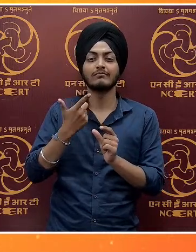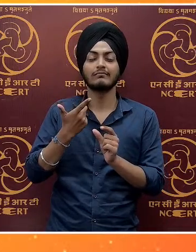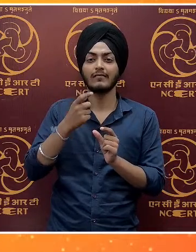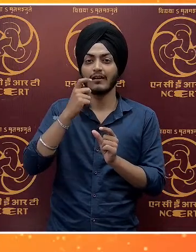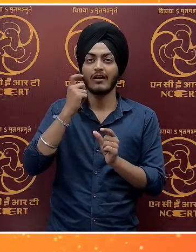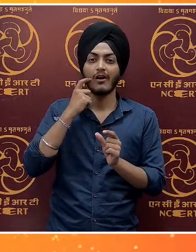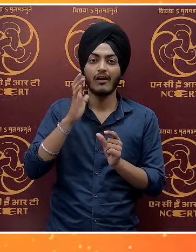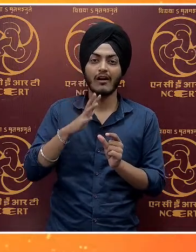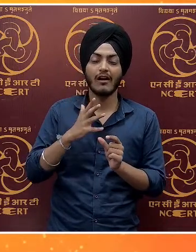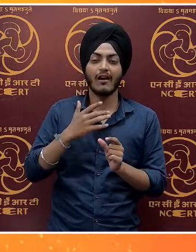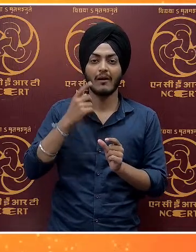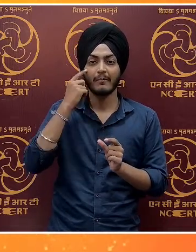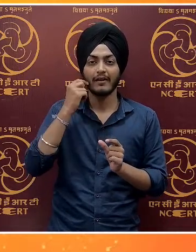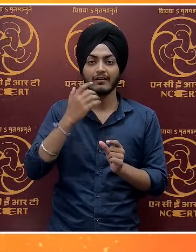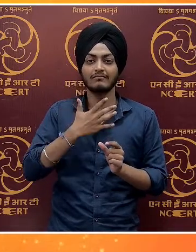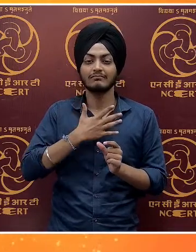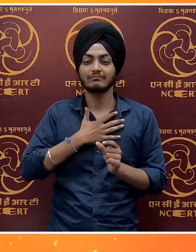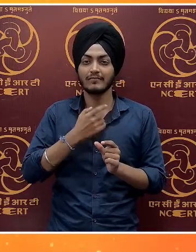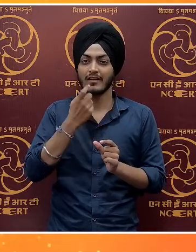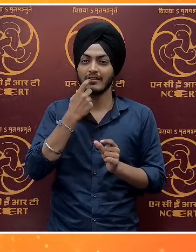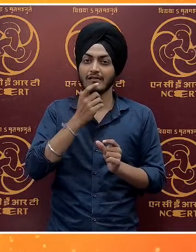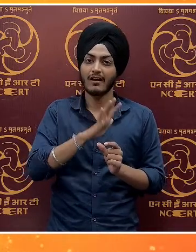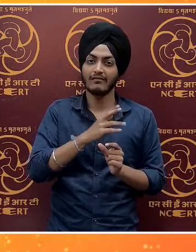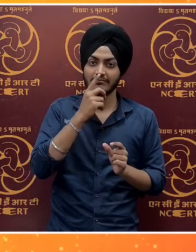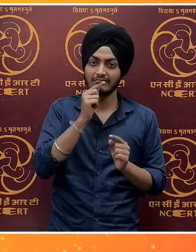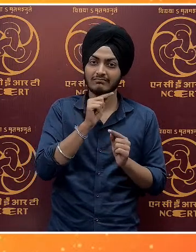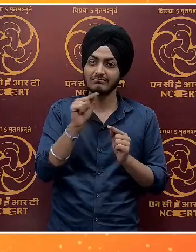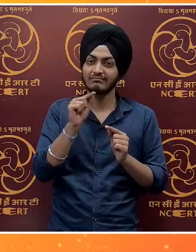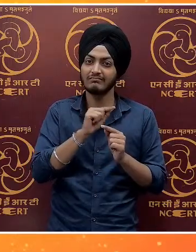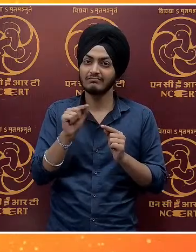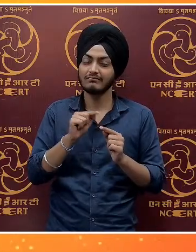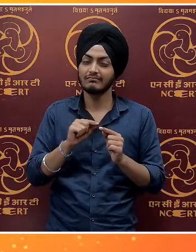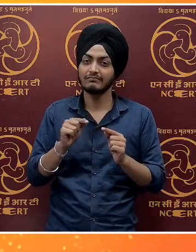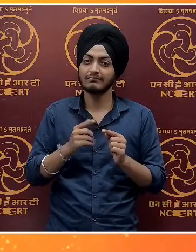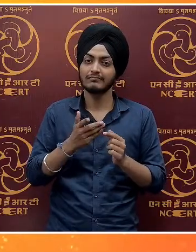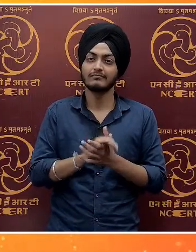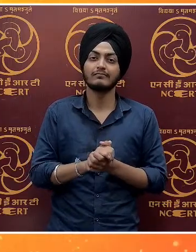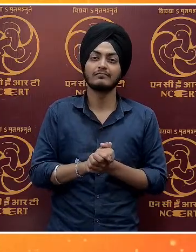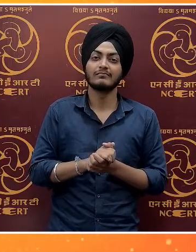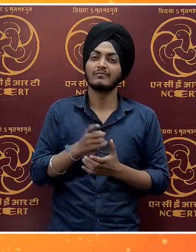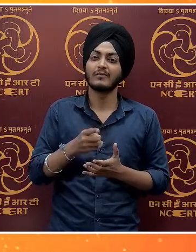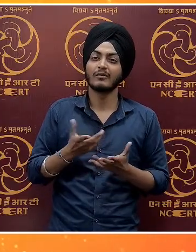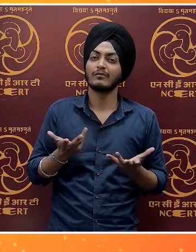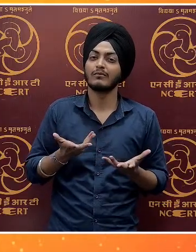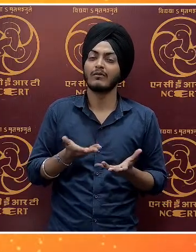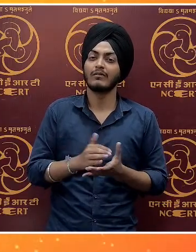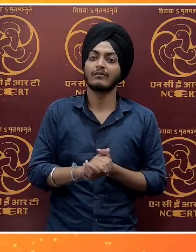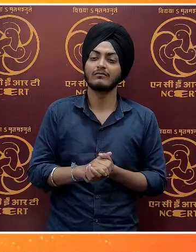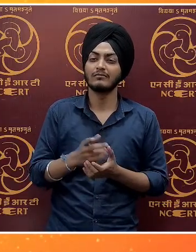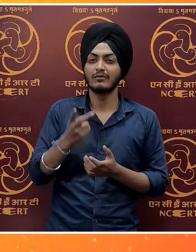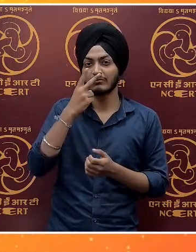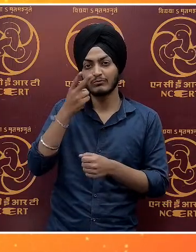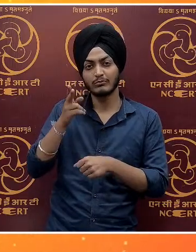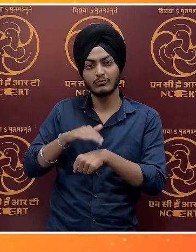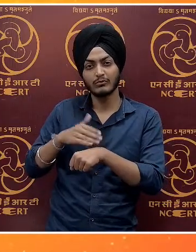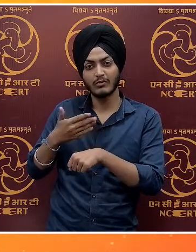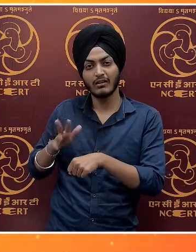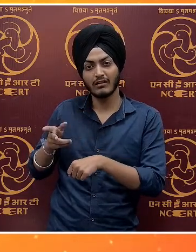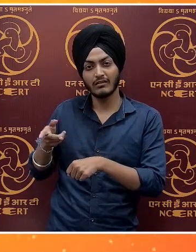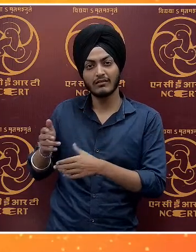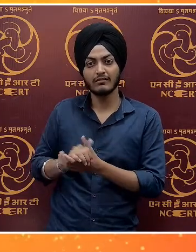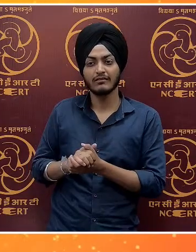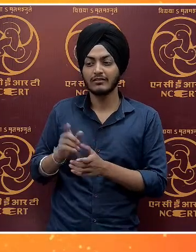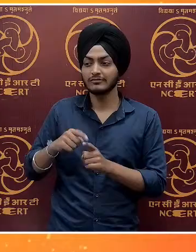can see some black and white lines also. Yeah. Yes. What is it? Where have you seen it? I think I've seen it on